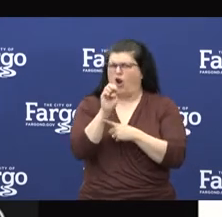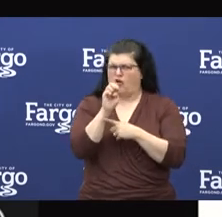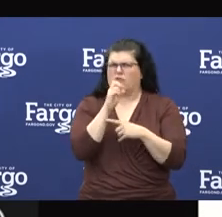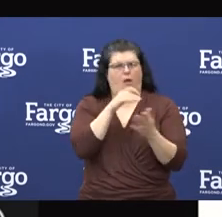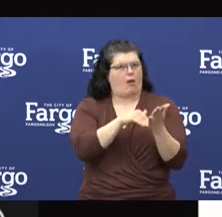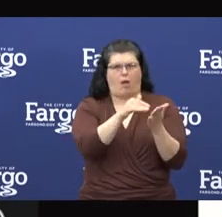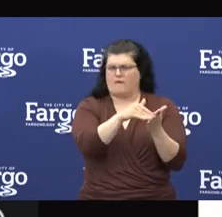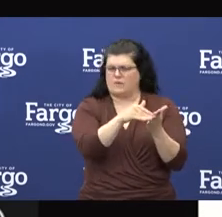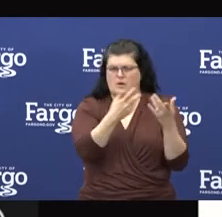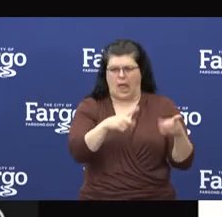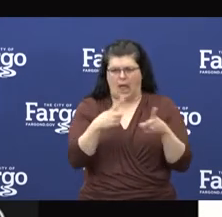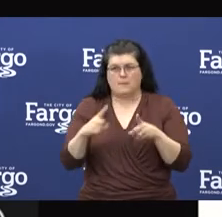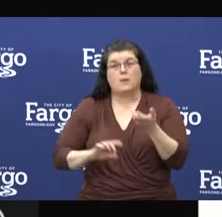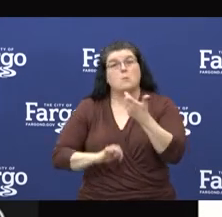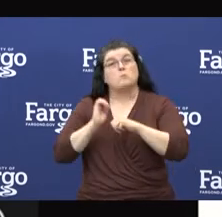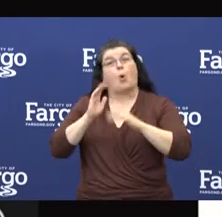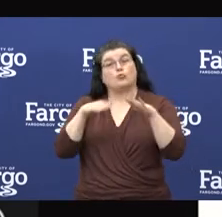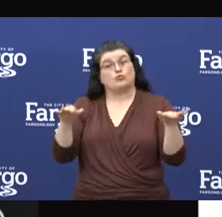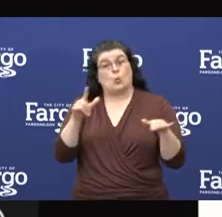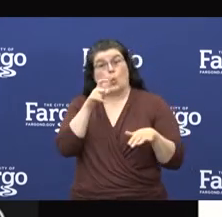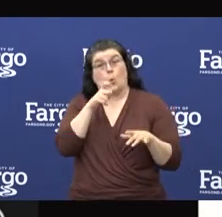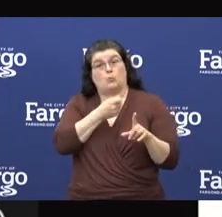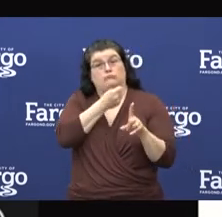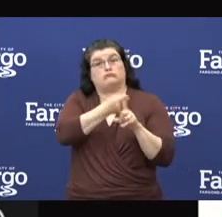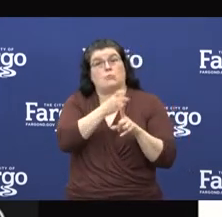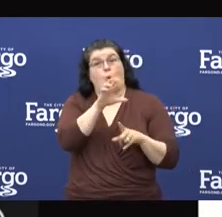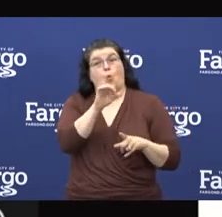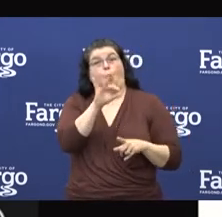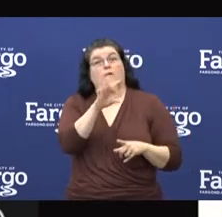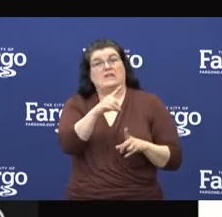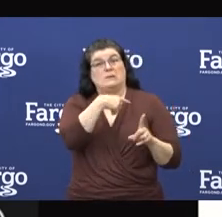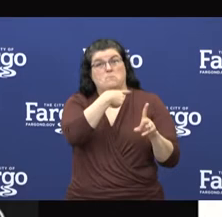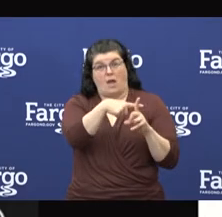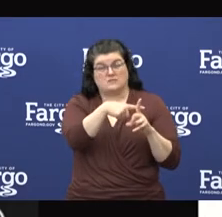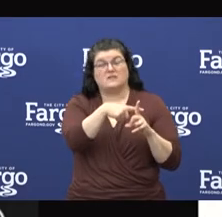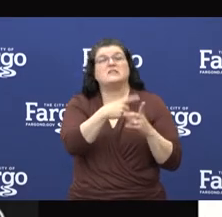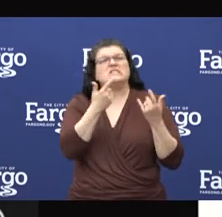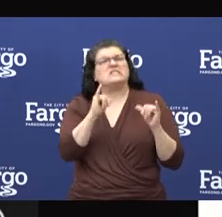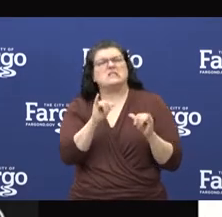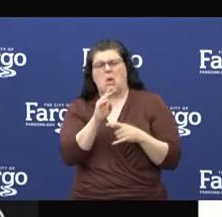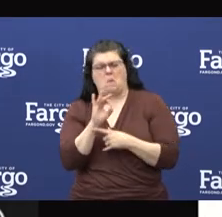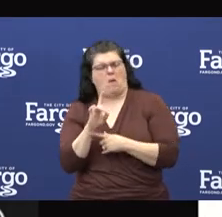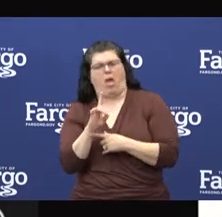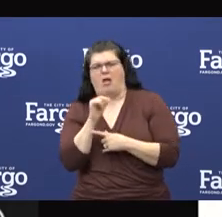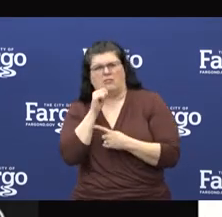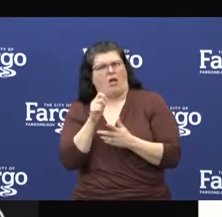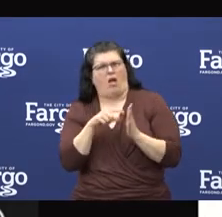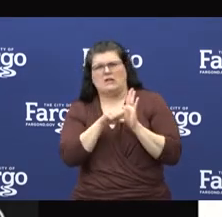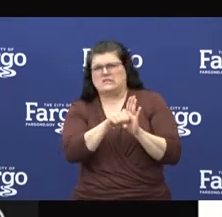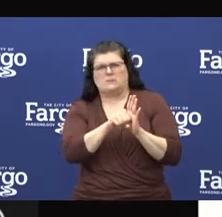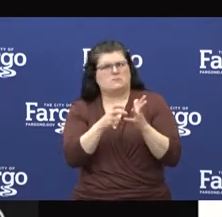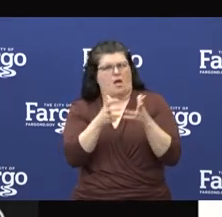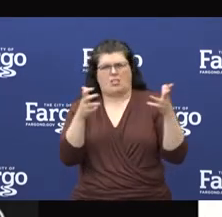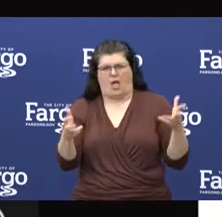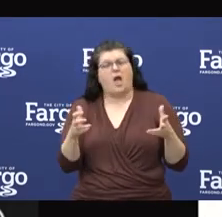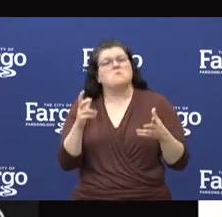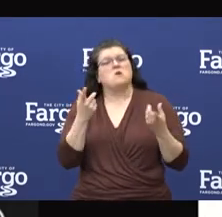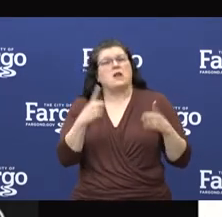Most children that get COVID infection are still going to have very mild symptoms and tend to recover quite